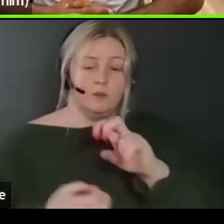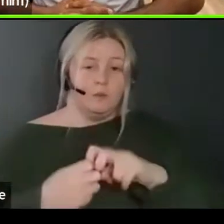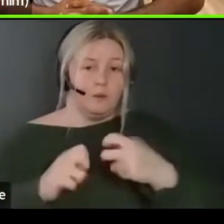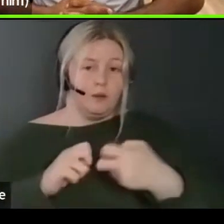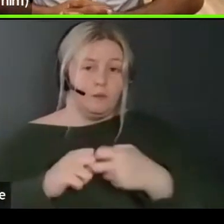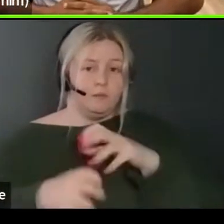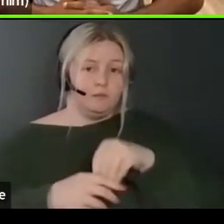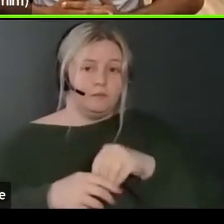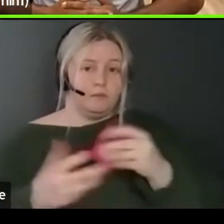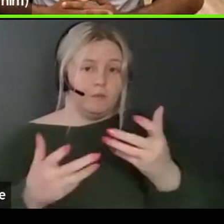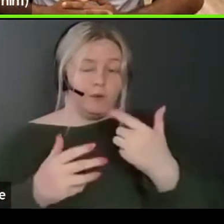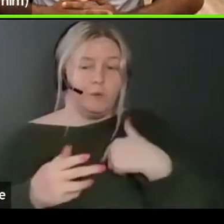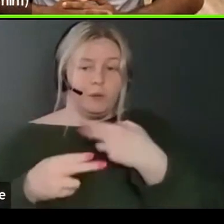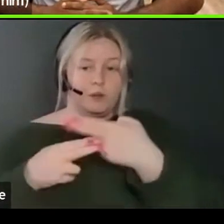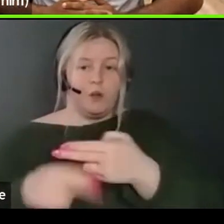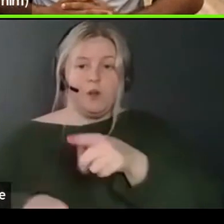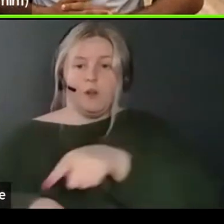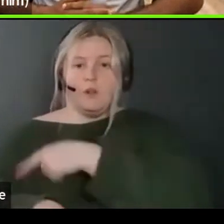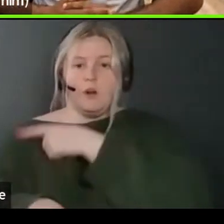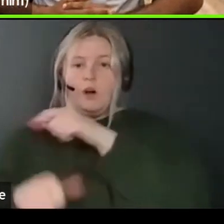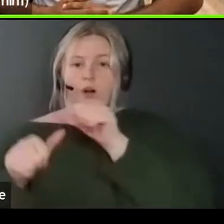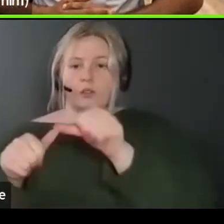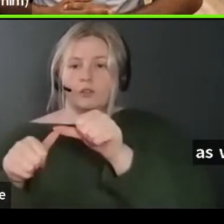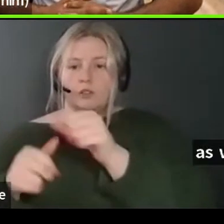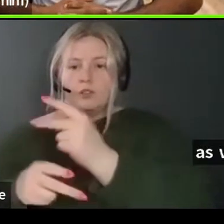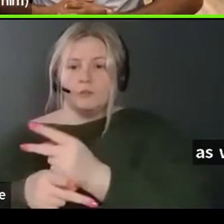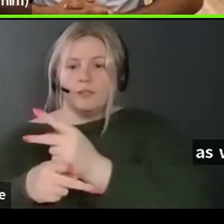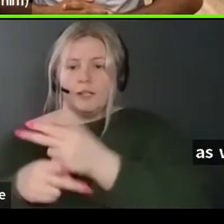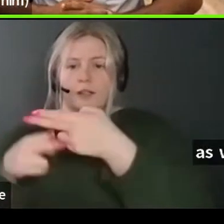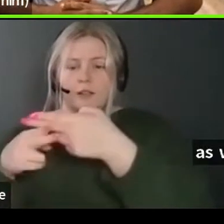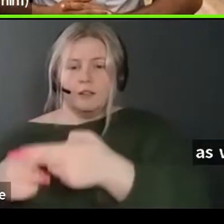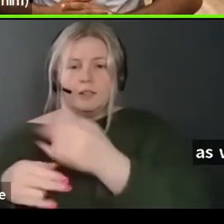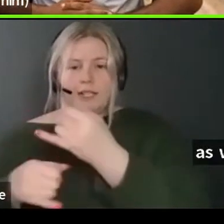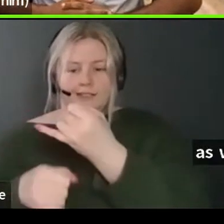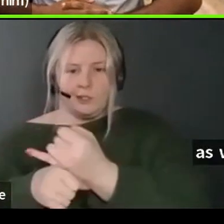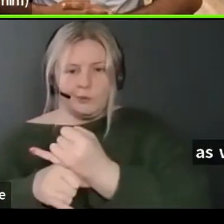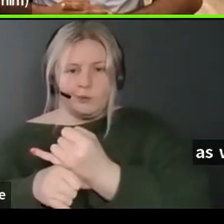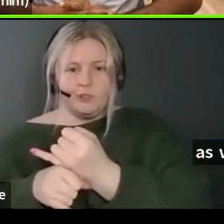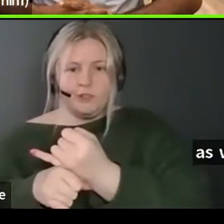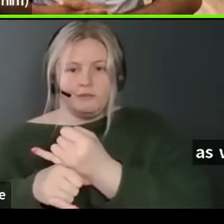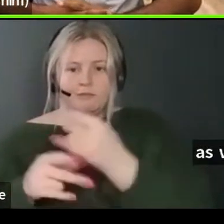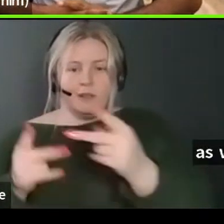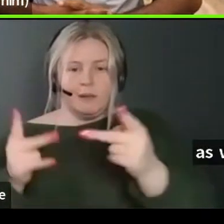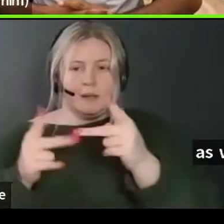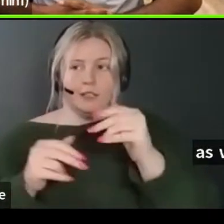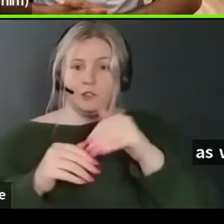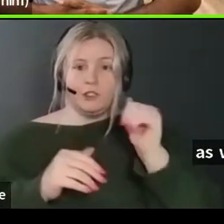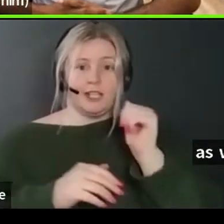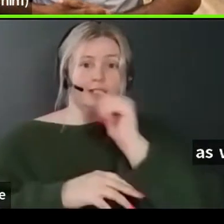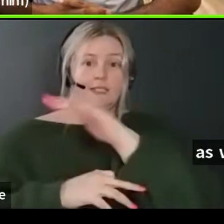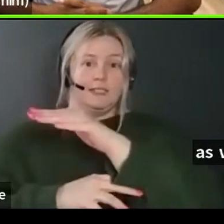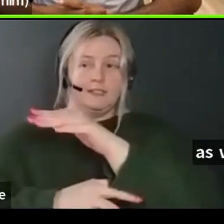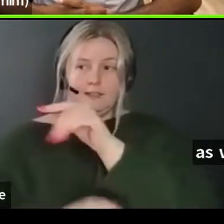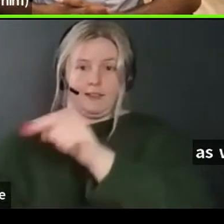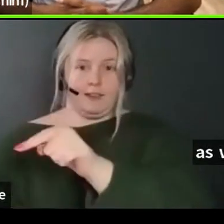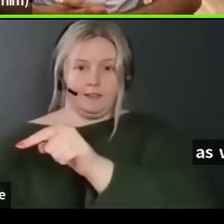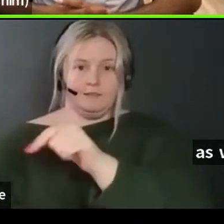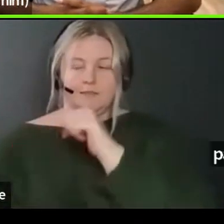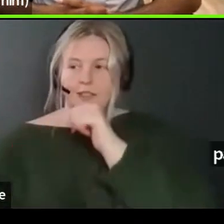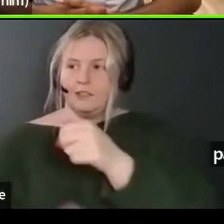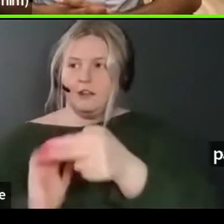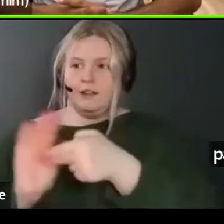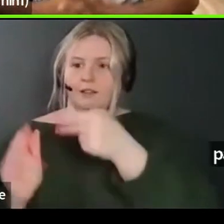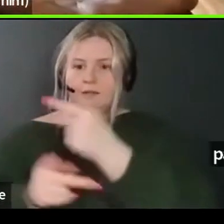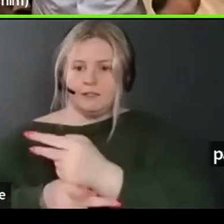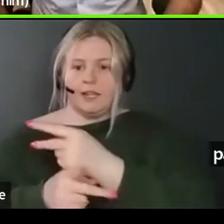we refer to long-term care in our country as an institution and a place that you're sent away, and not as a type of care that you